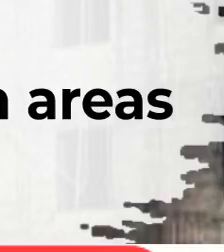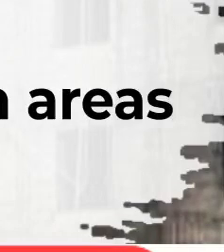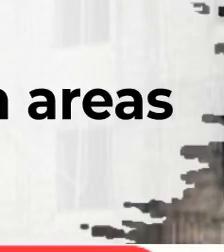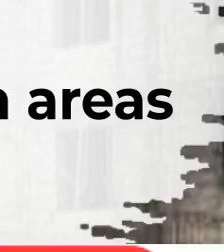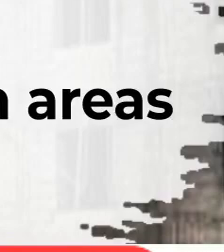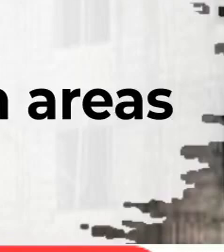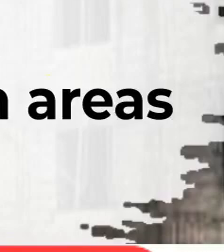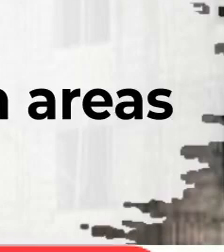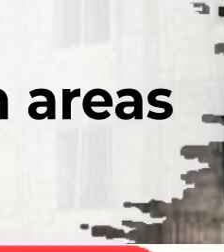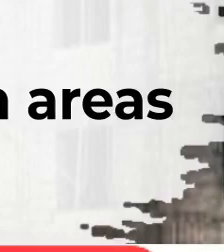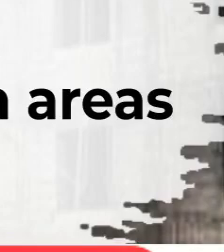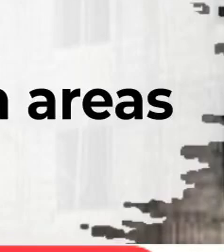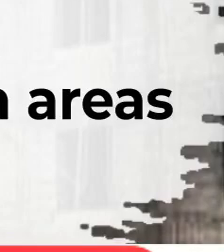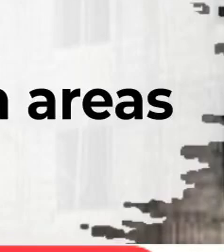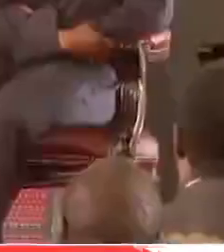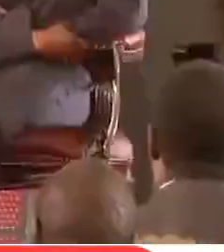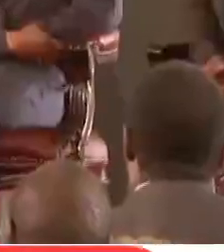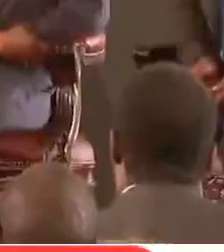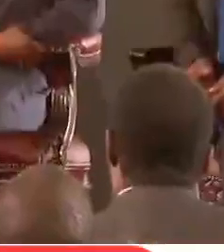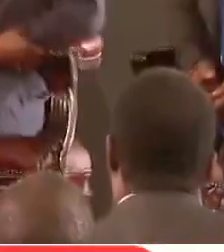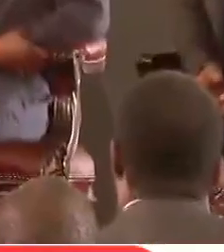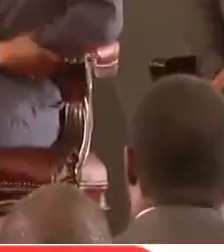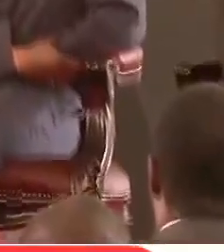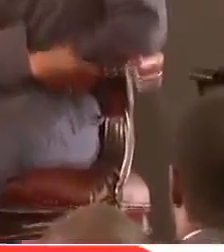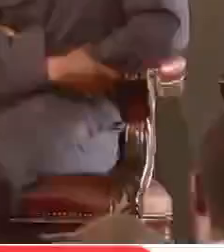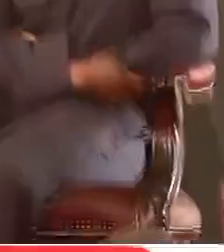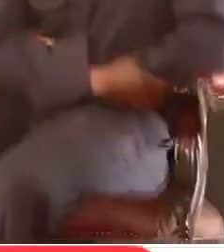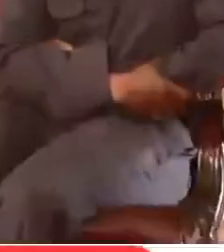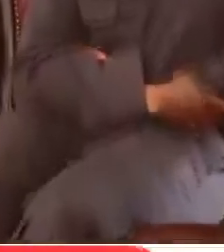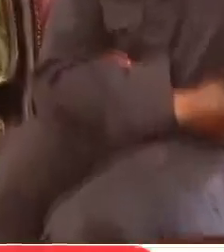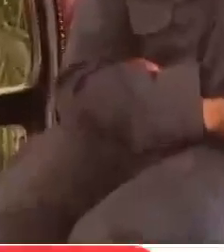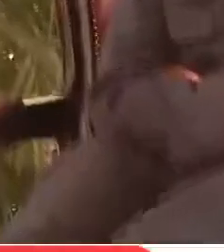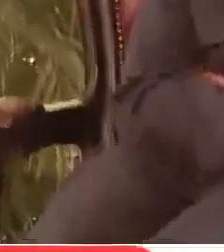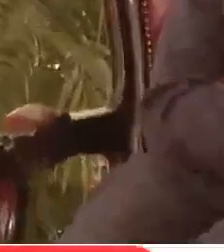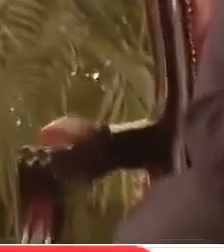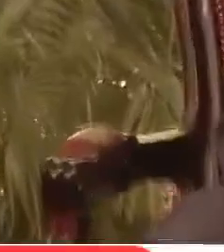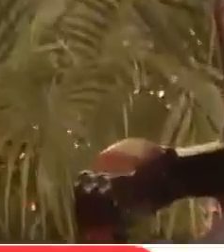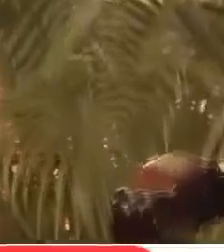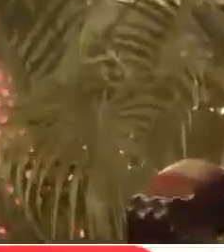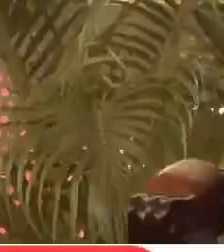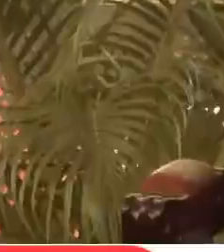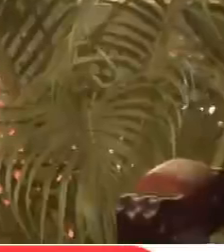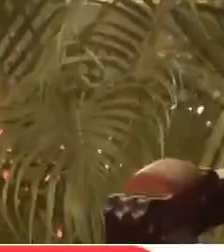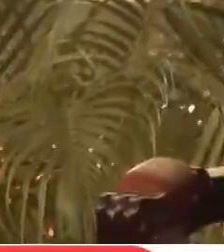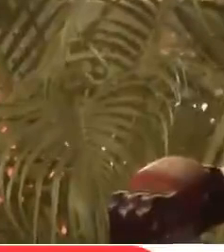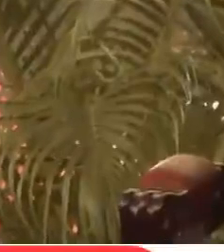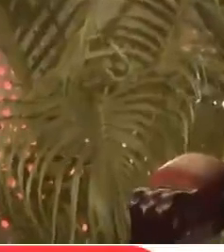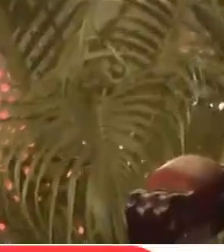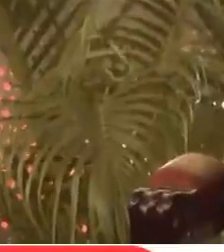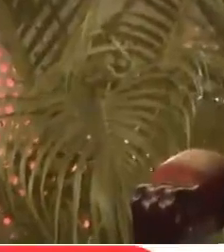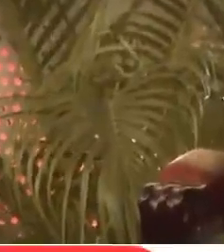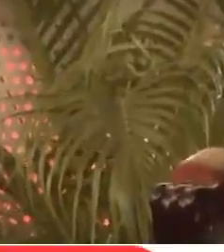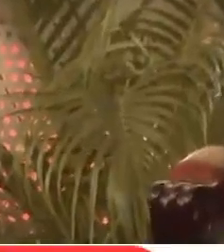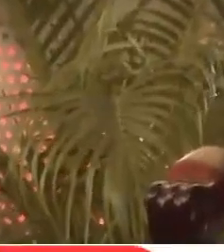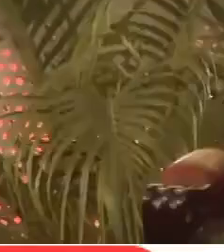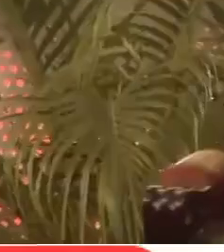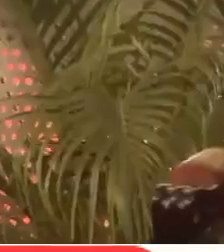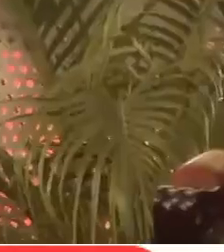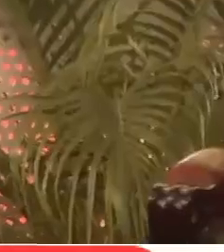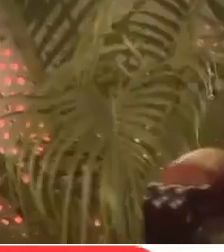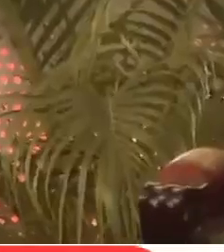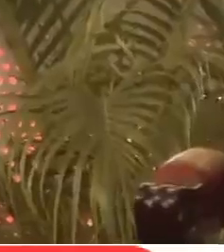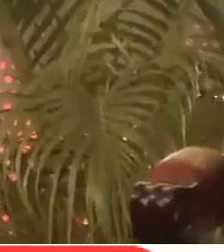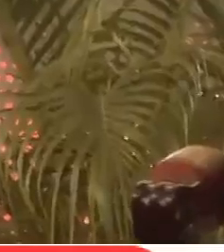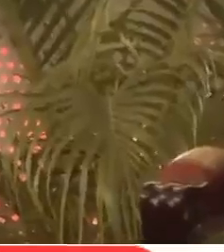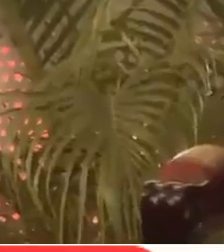not classified as urban areas. That means the people who are in the who earn